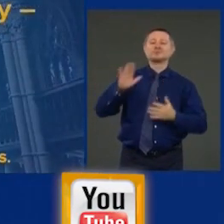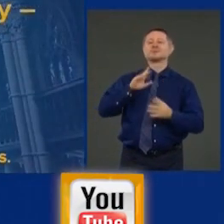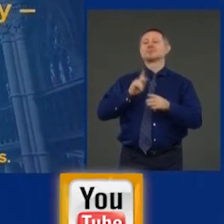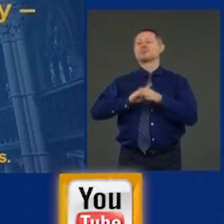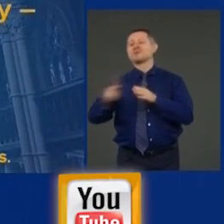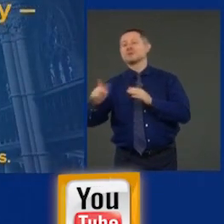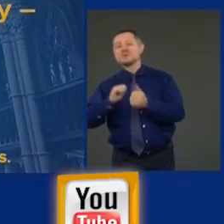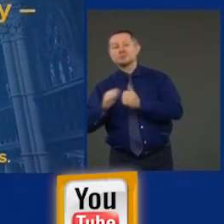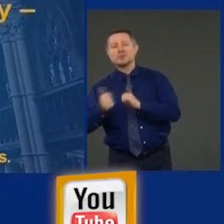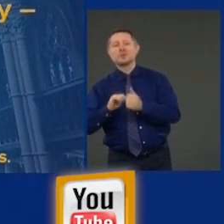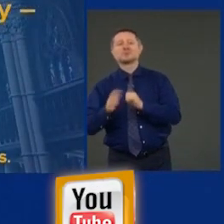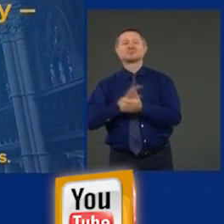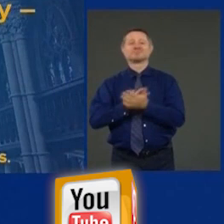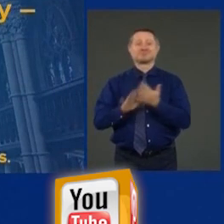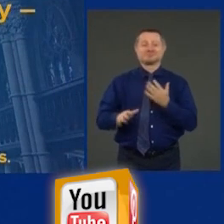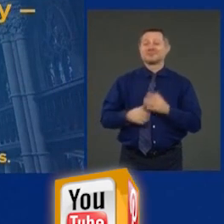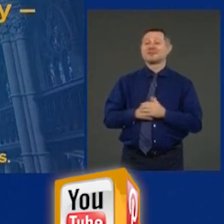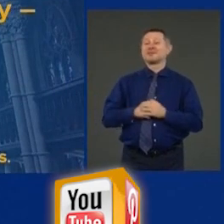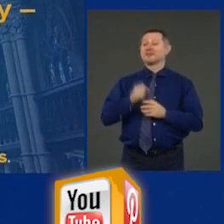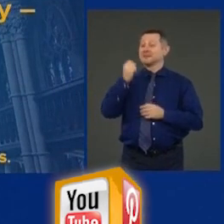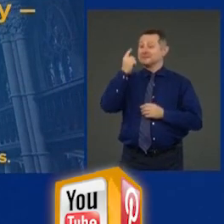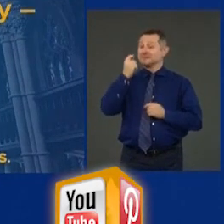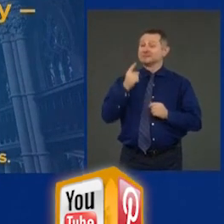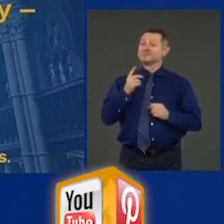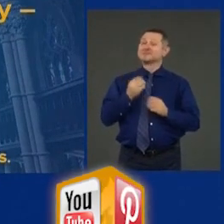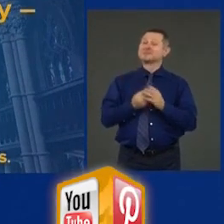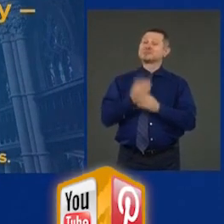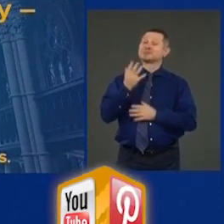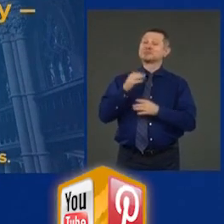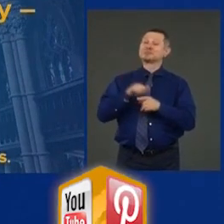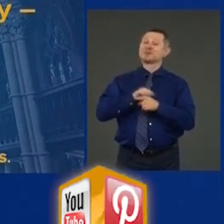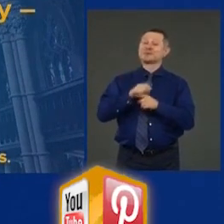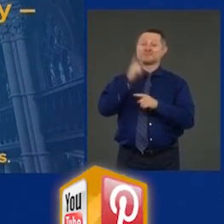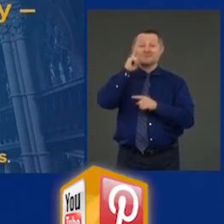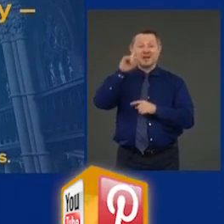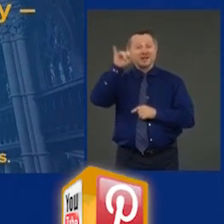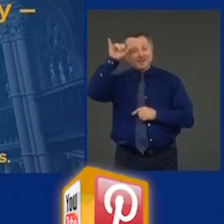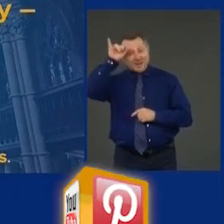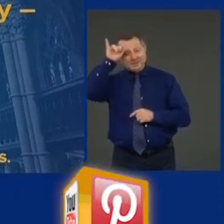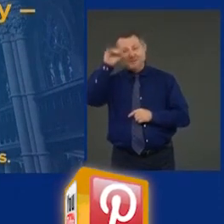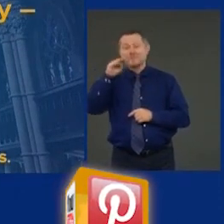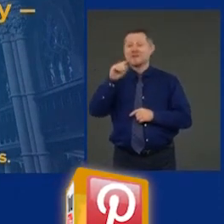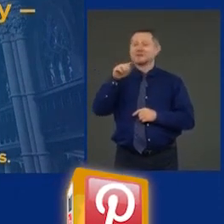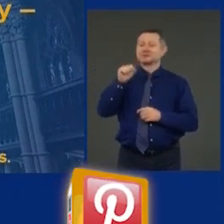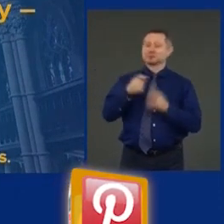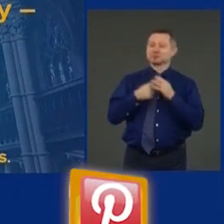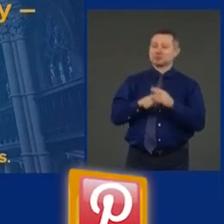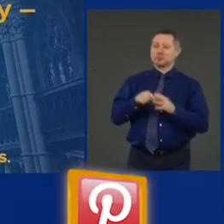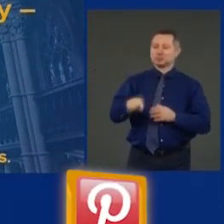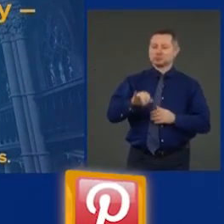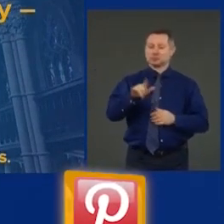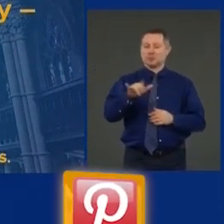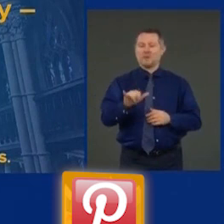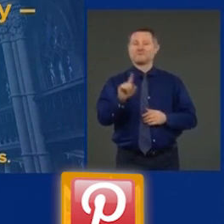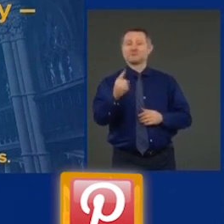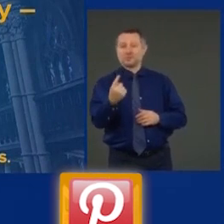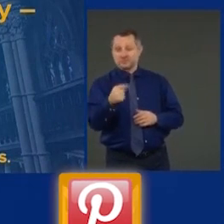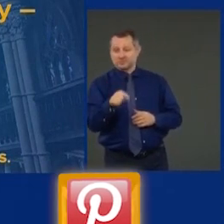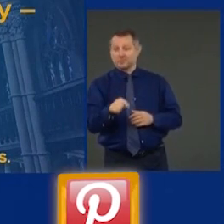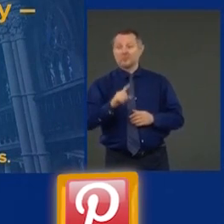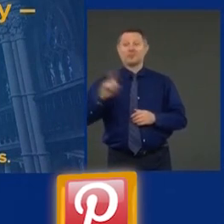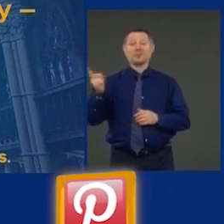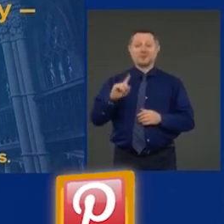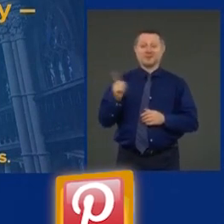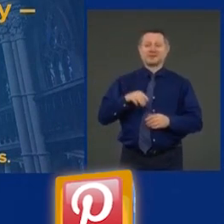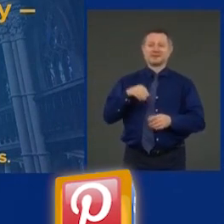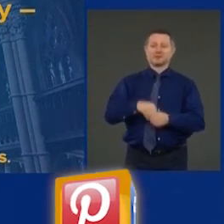By the way, the spring training for the Yankees and the Mets starts July 1 in the great state